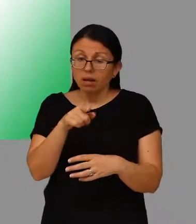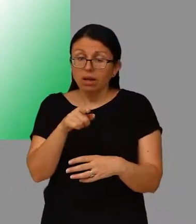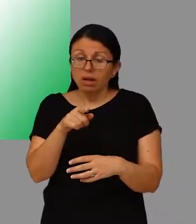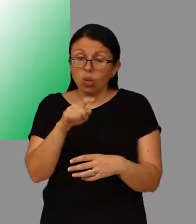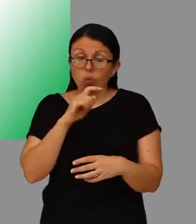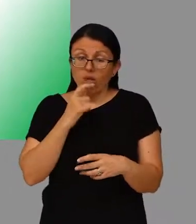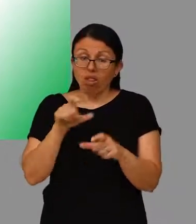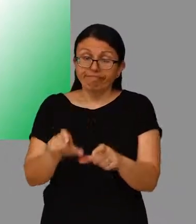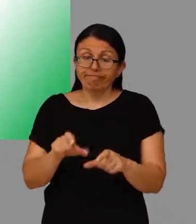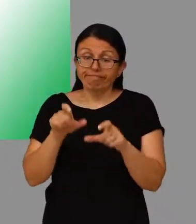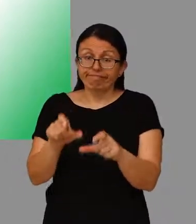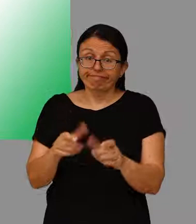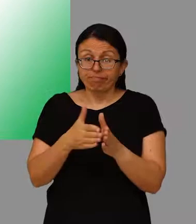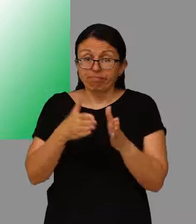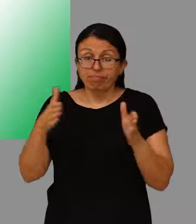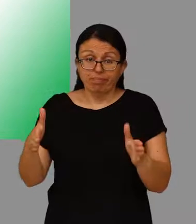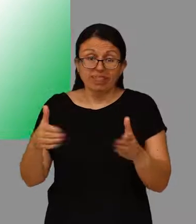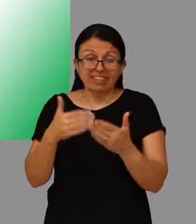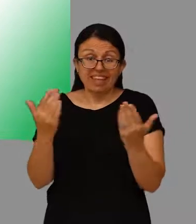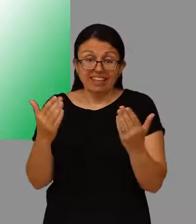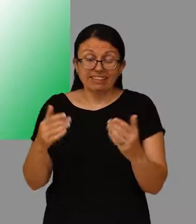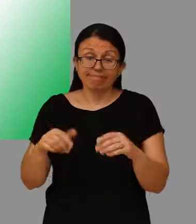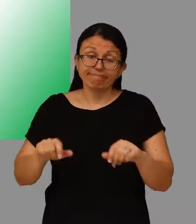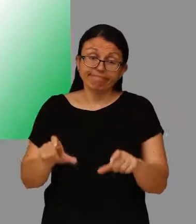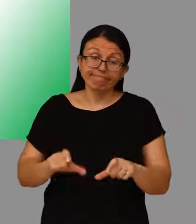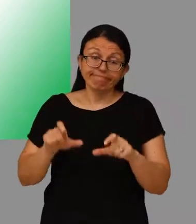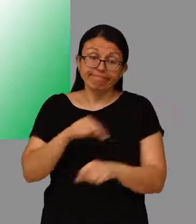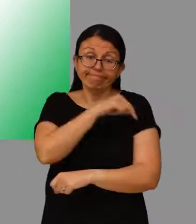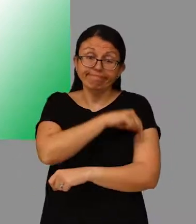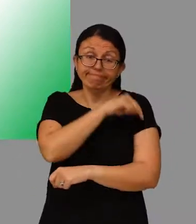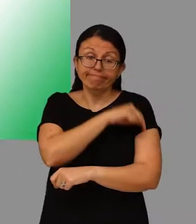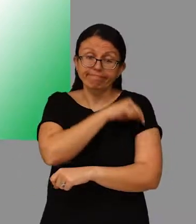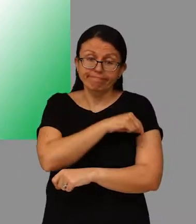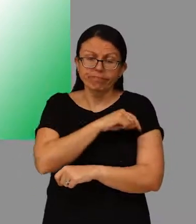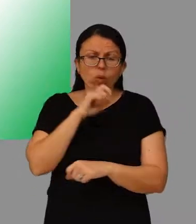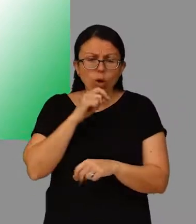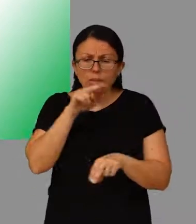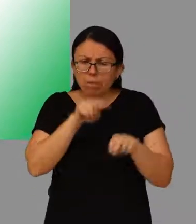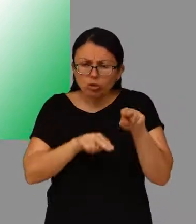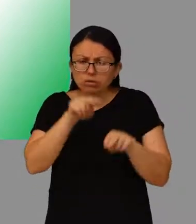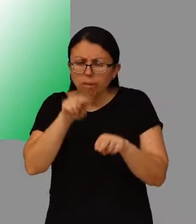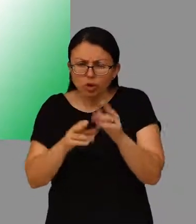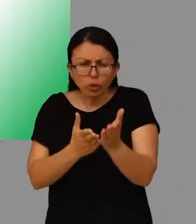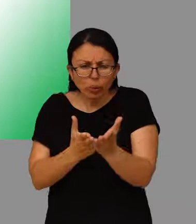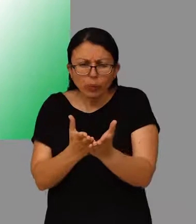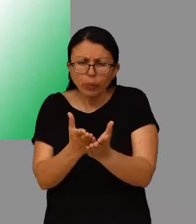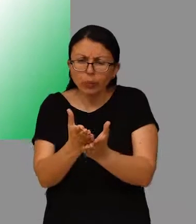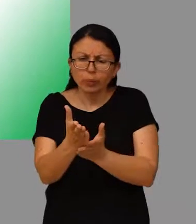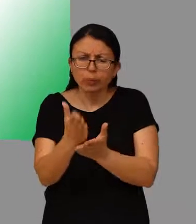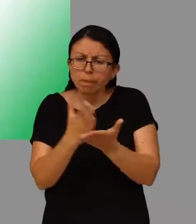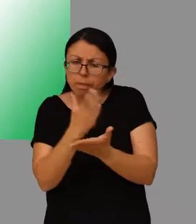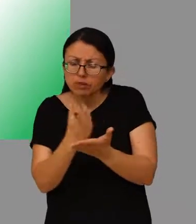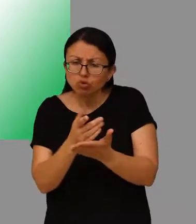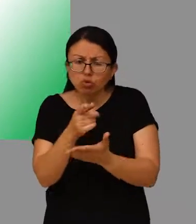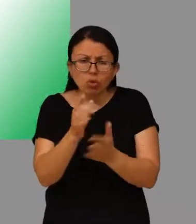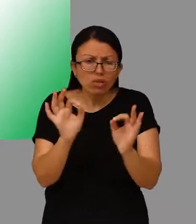be there for the best part of the day. You'll be monitored very carefully throughout the treatment to make sure that you don't